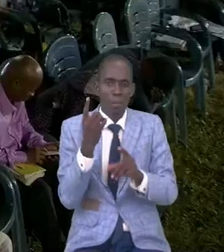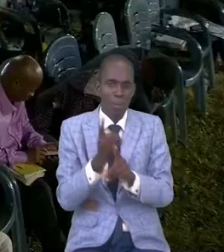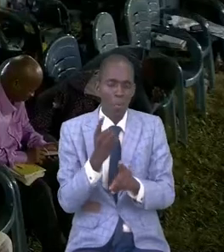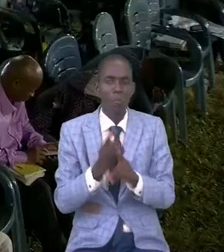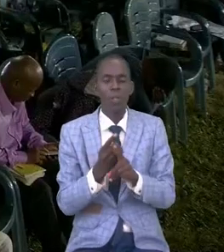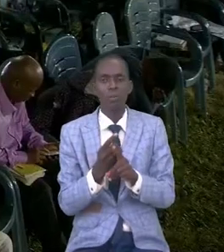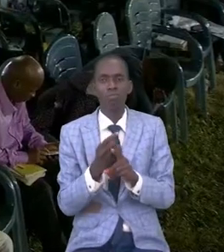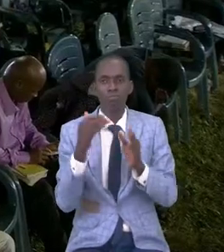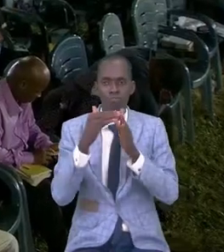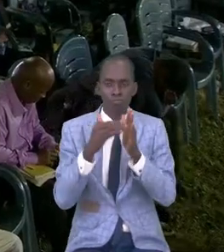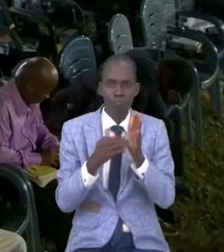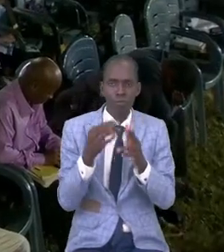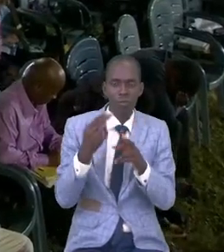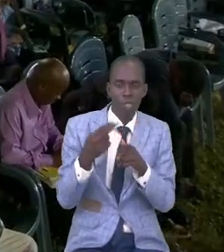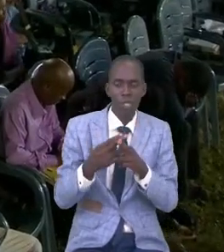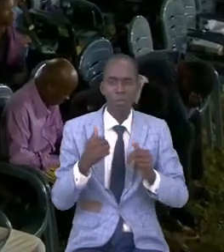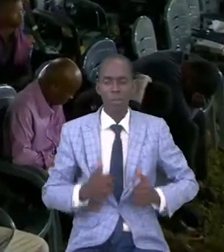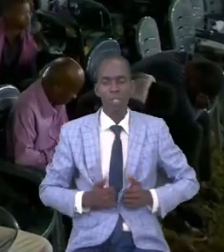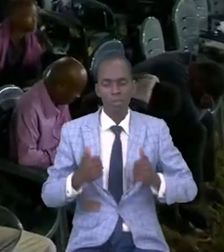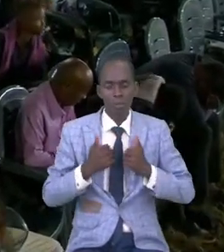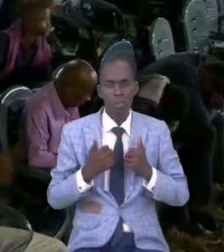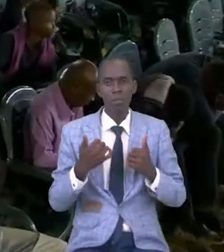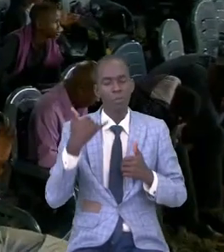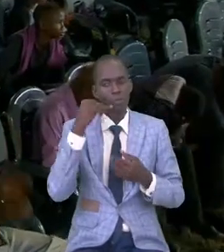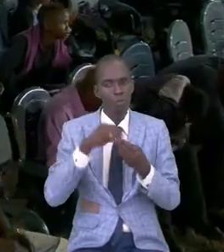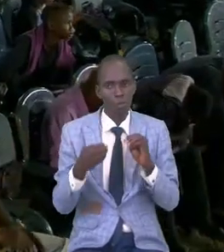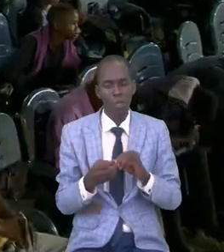back. You take your miracle back home.